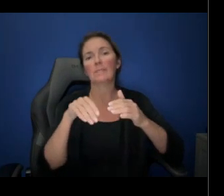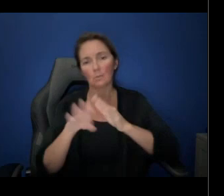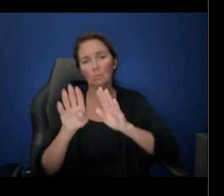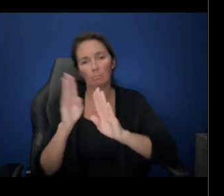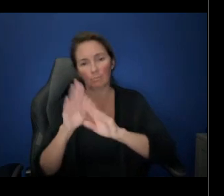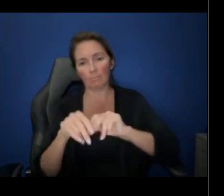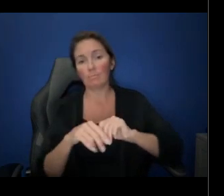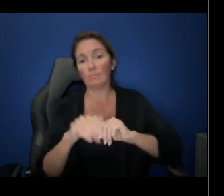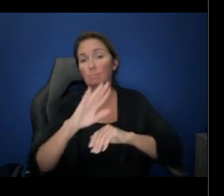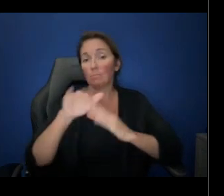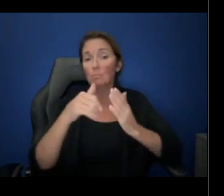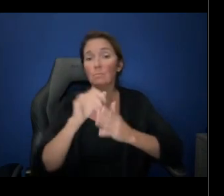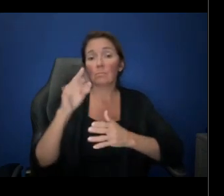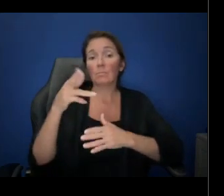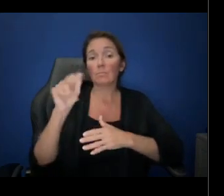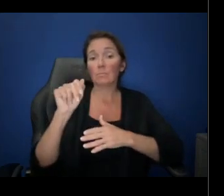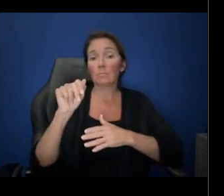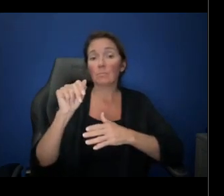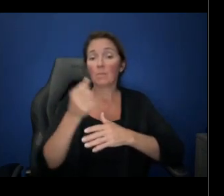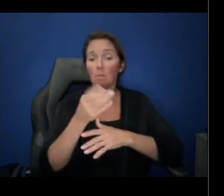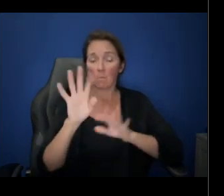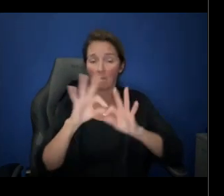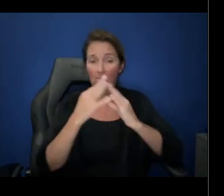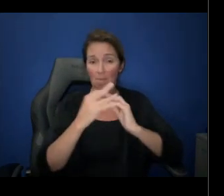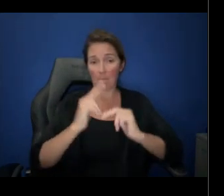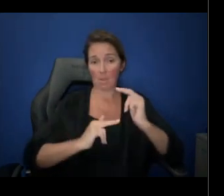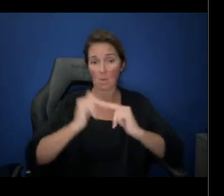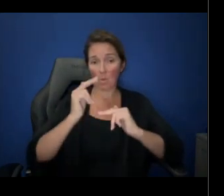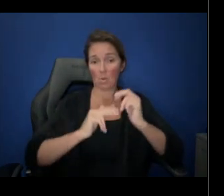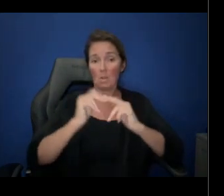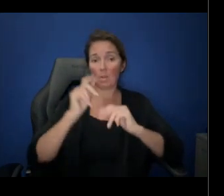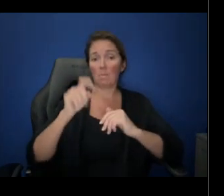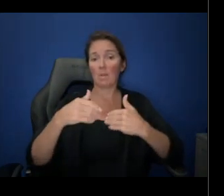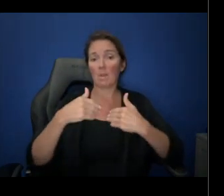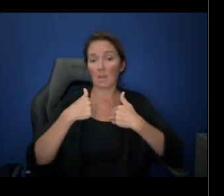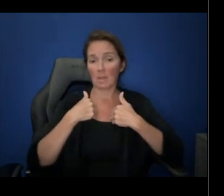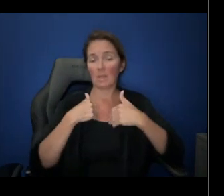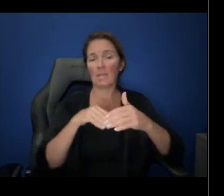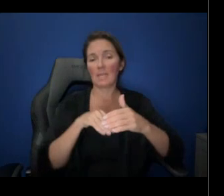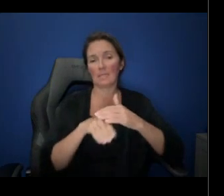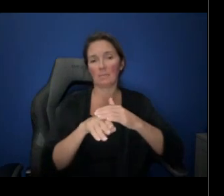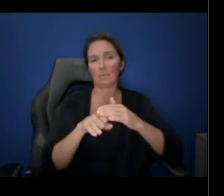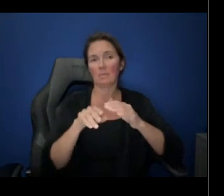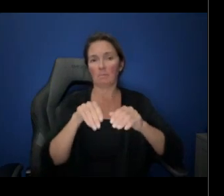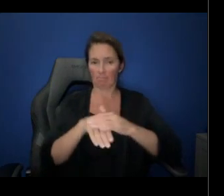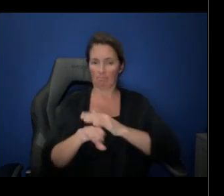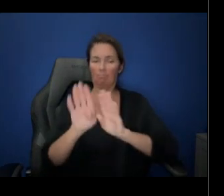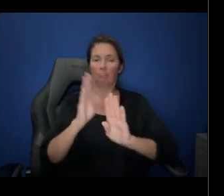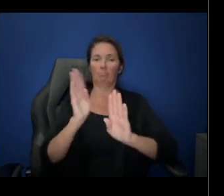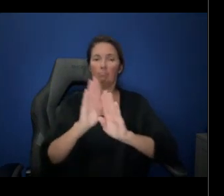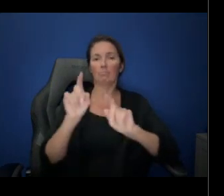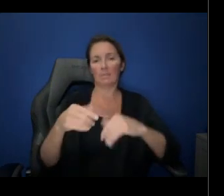All FHA covered multifamily buildings must have accessible entrances.